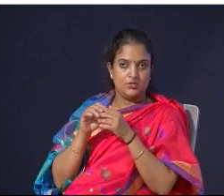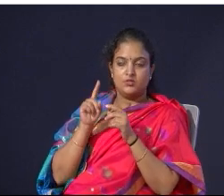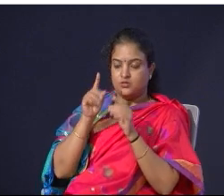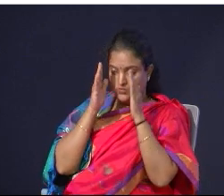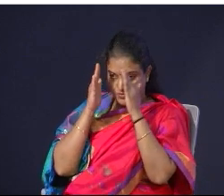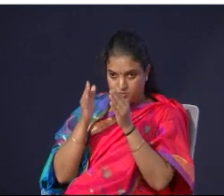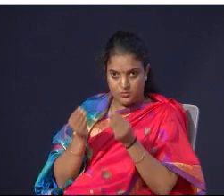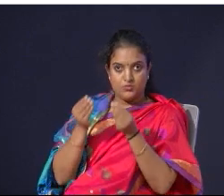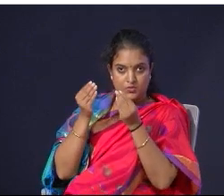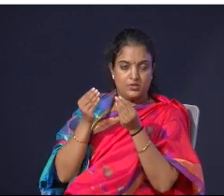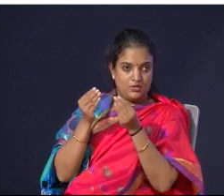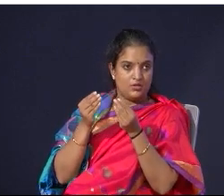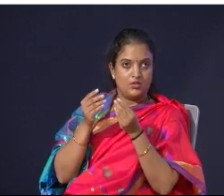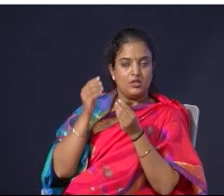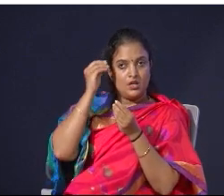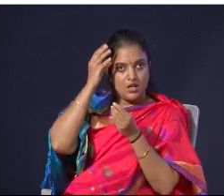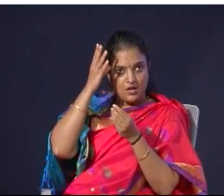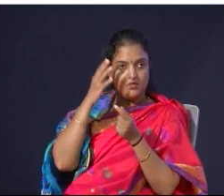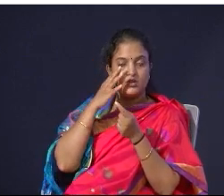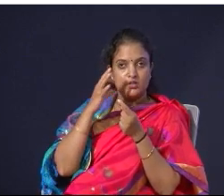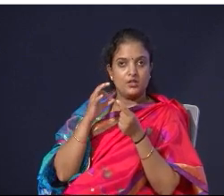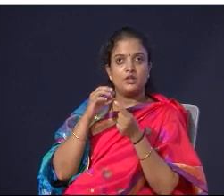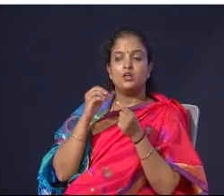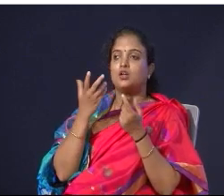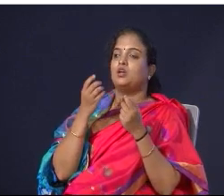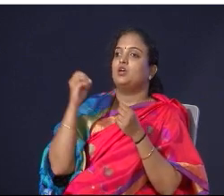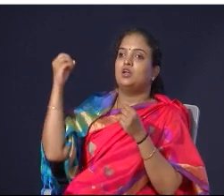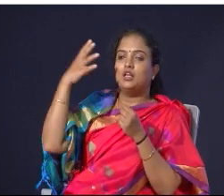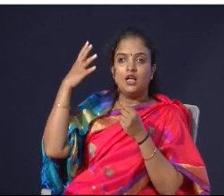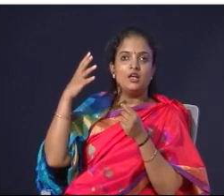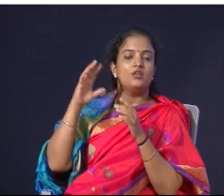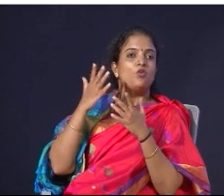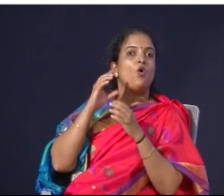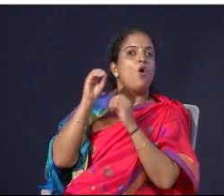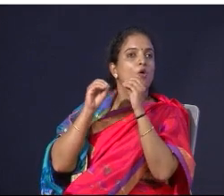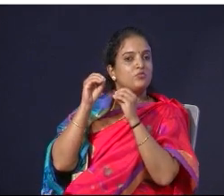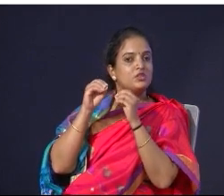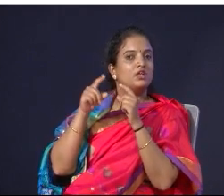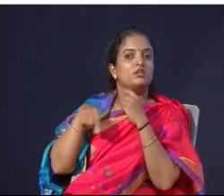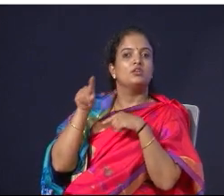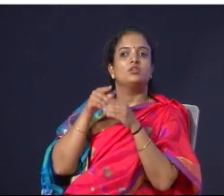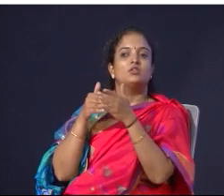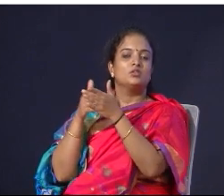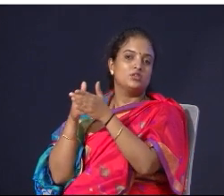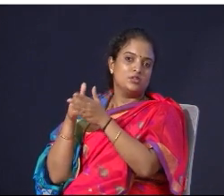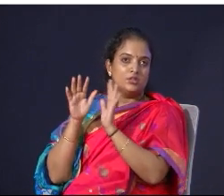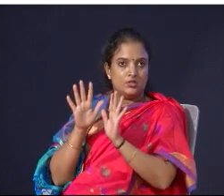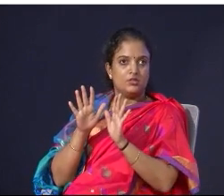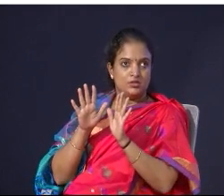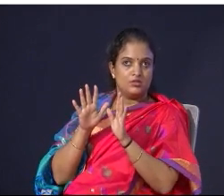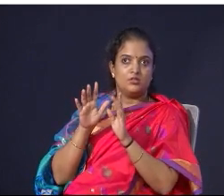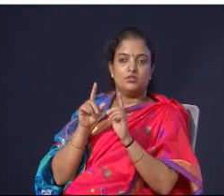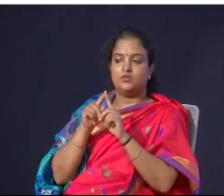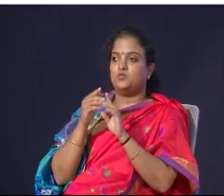attend. So attention, awareness, understanding, light, people, objects, fixation, tracking, first near, then